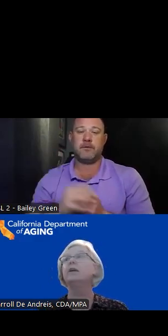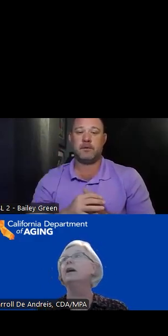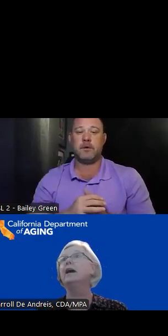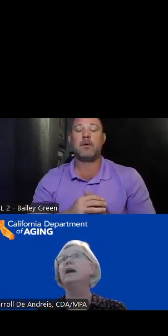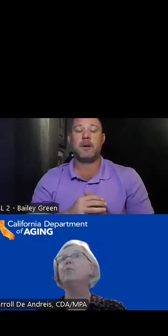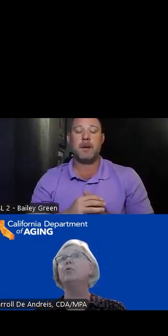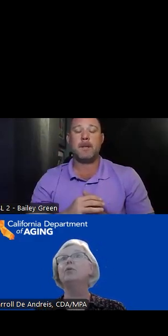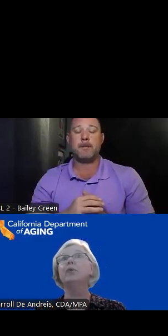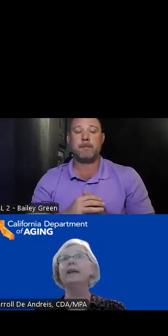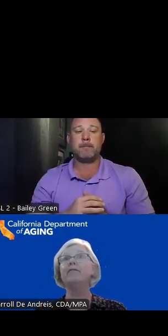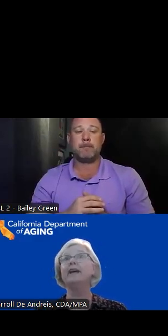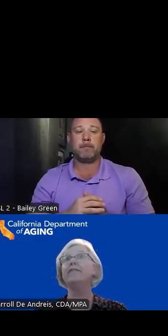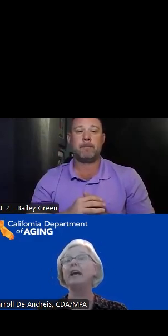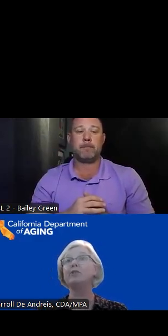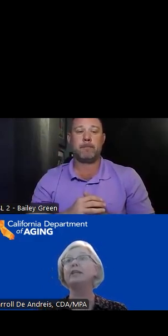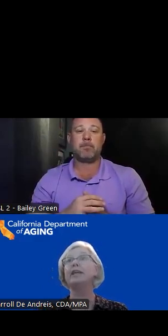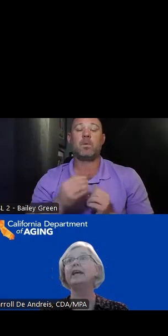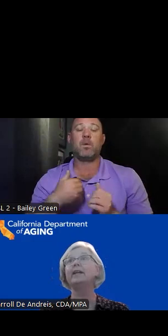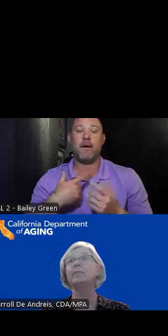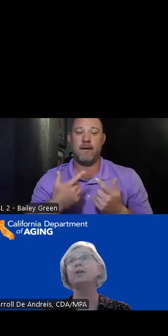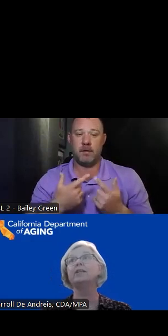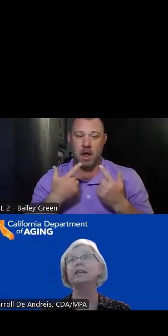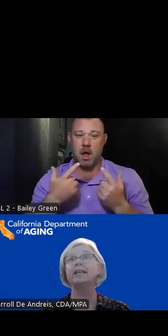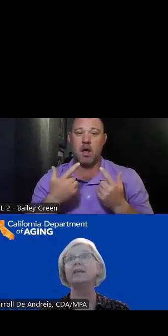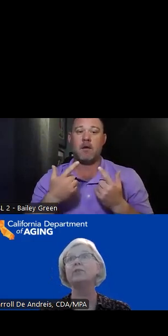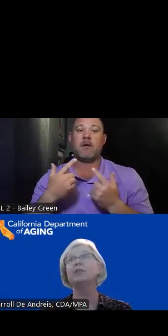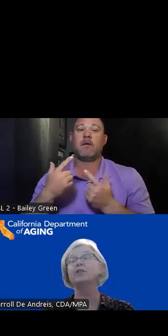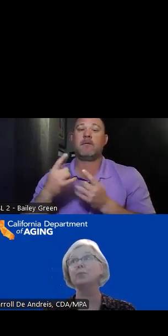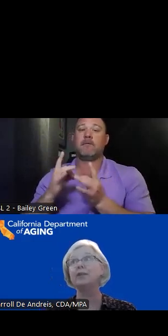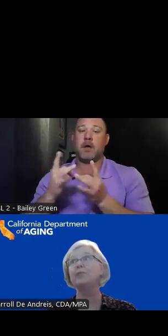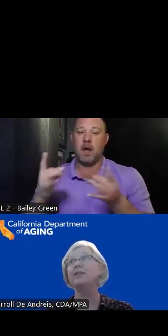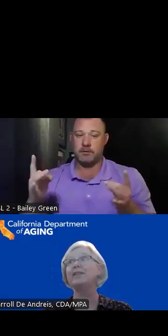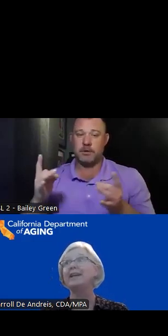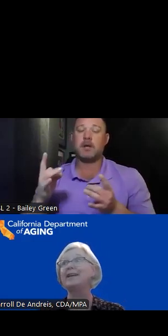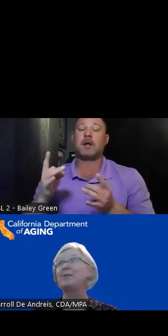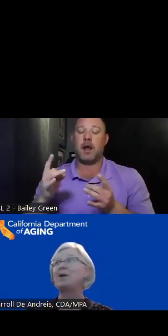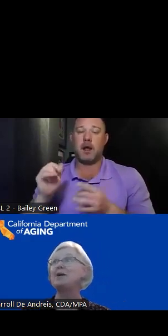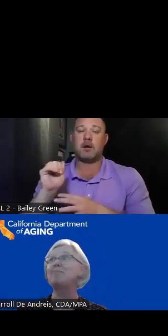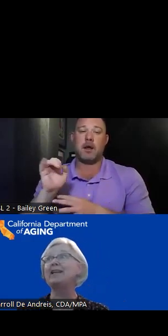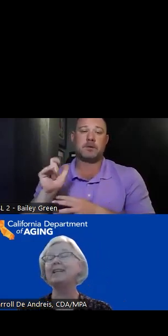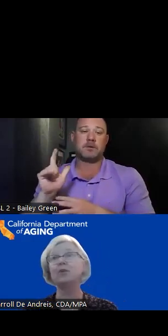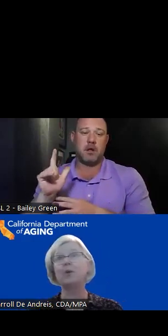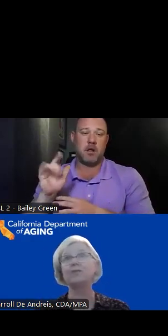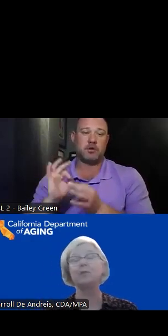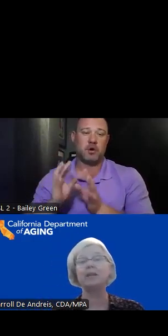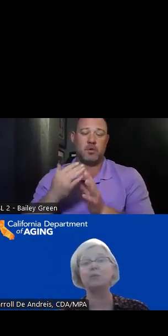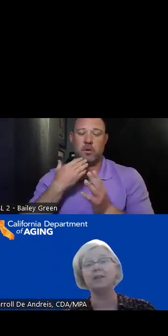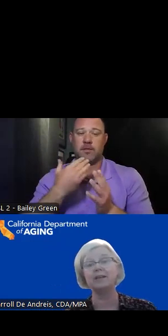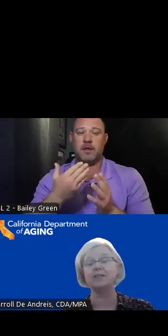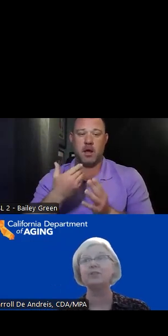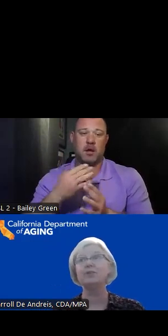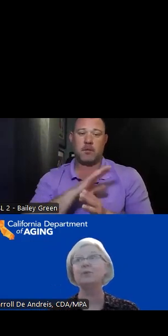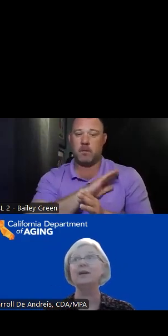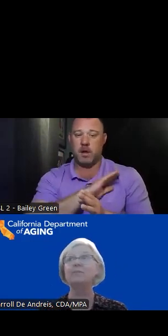841-7002-0247. We have live captioning and American Sign Language interpreting. We thank Bailey and Rex for being